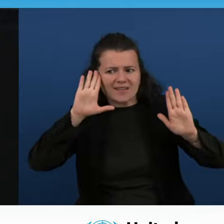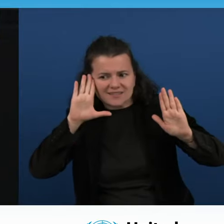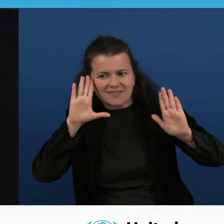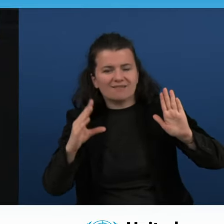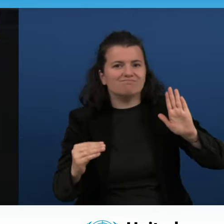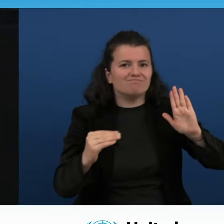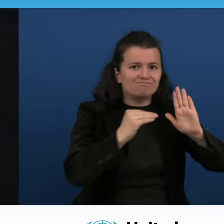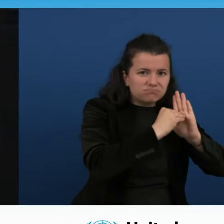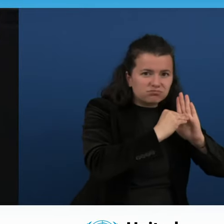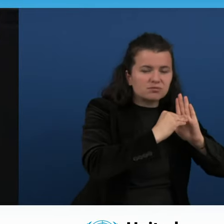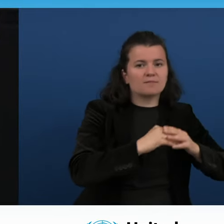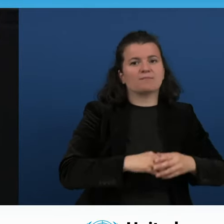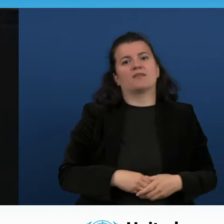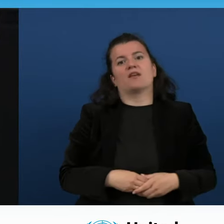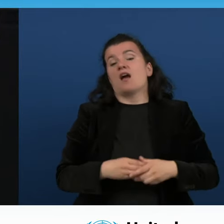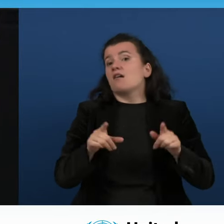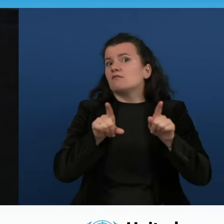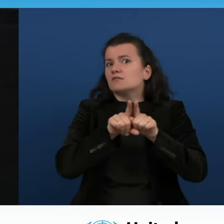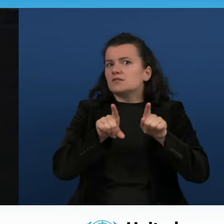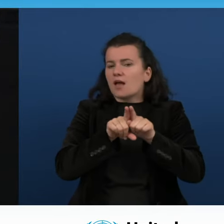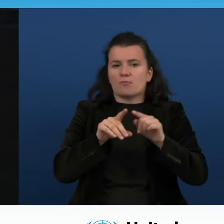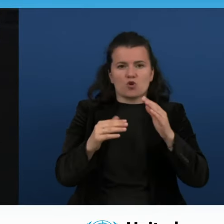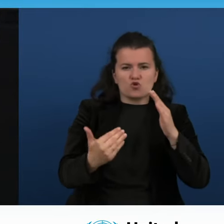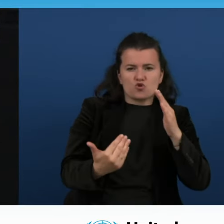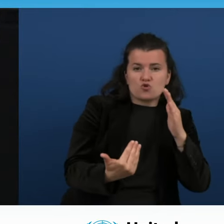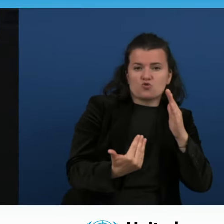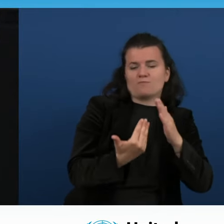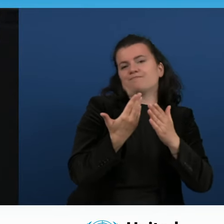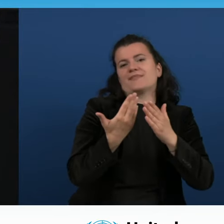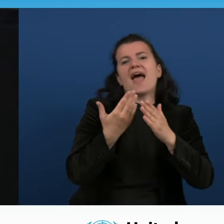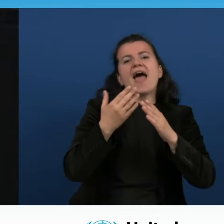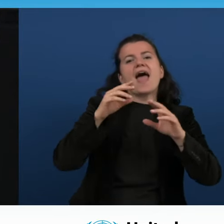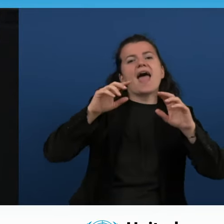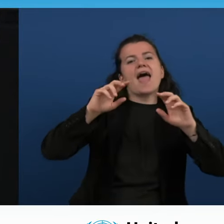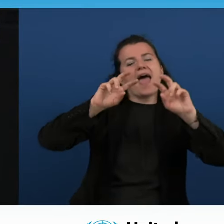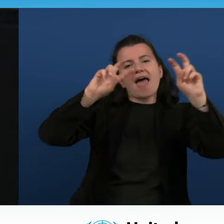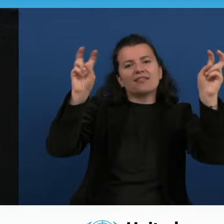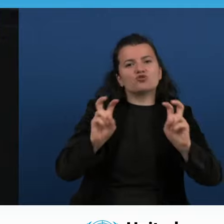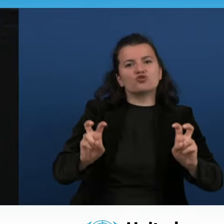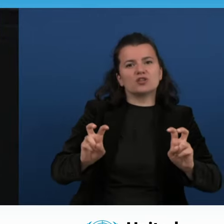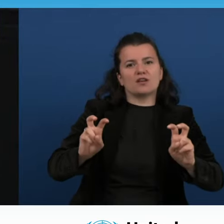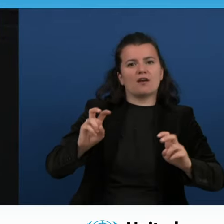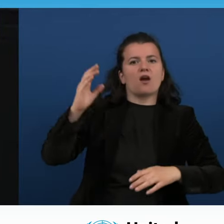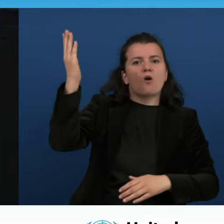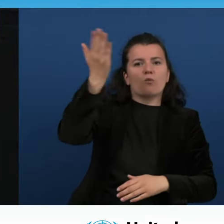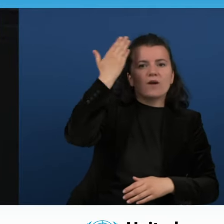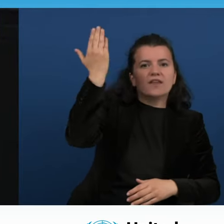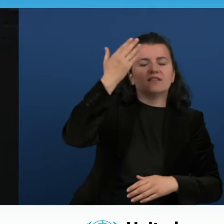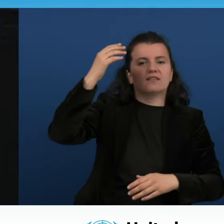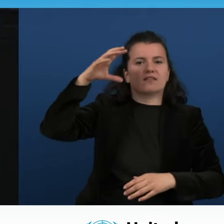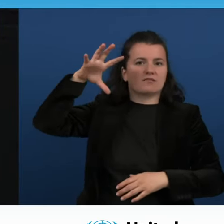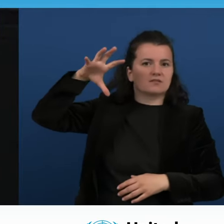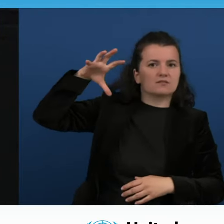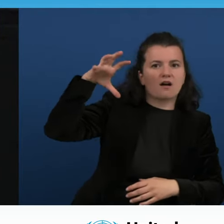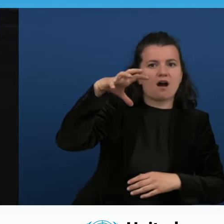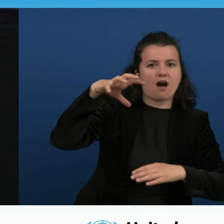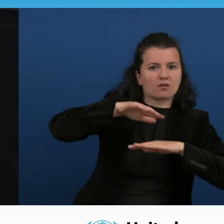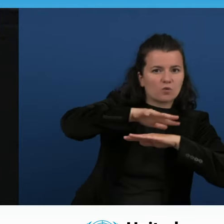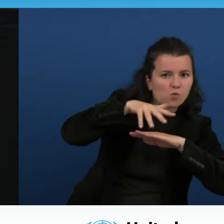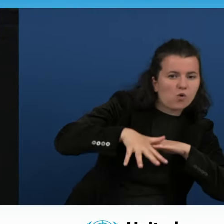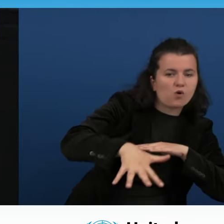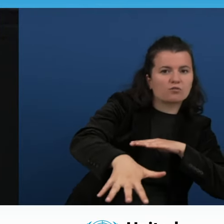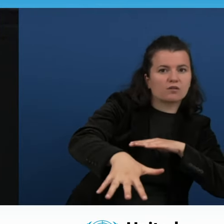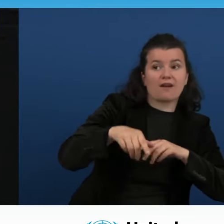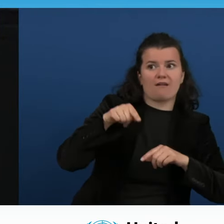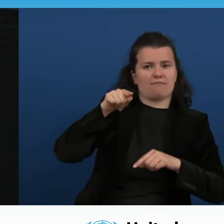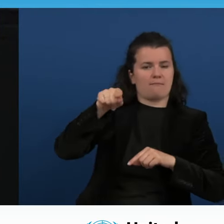energy. All of this is focused on substantial investment